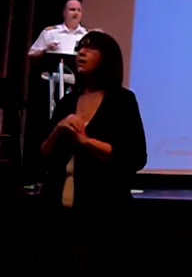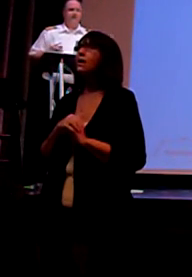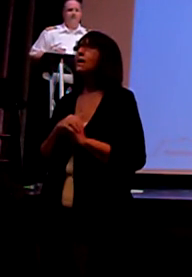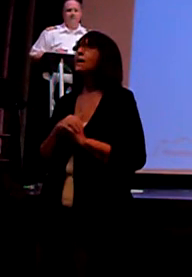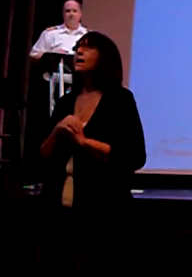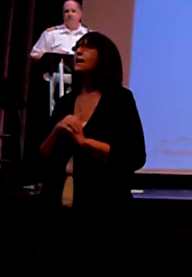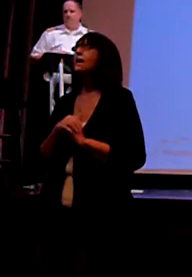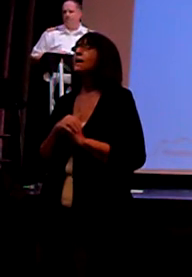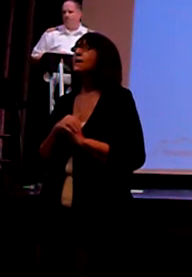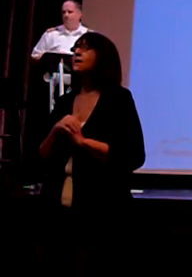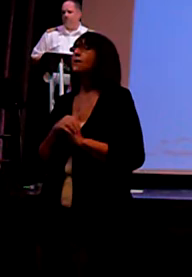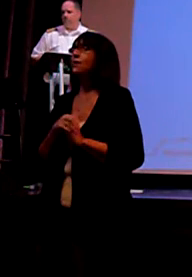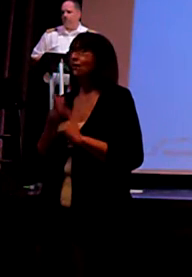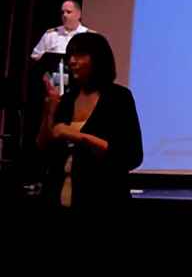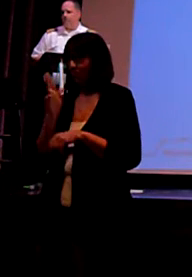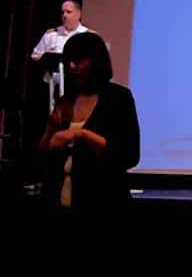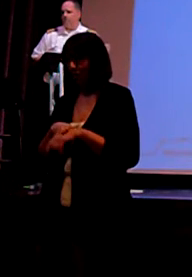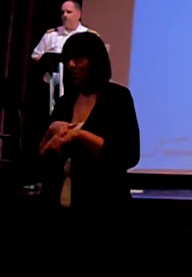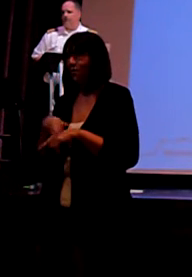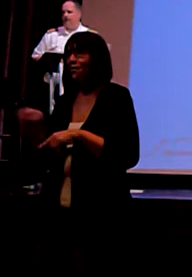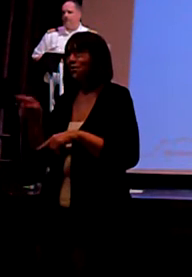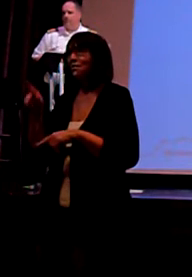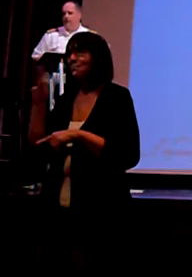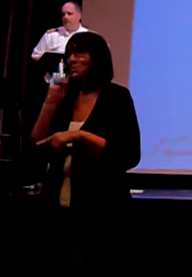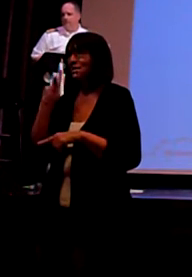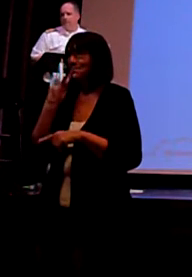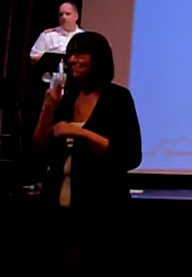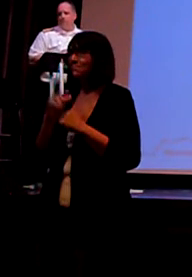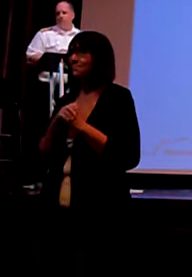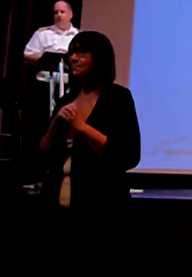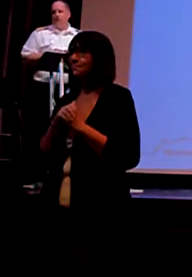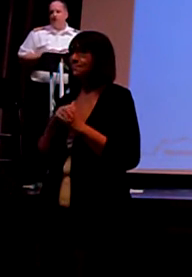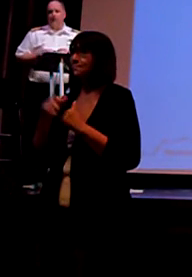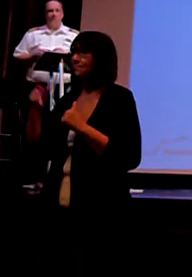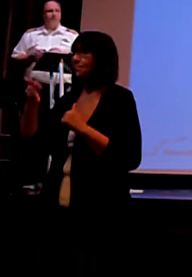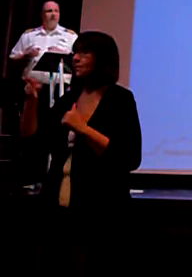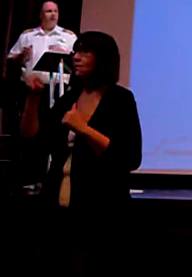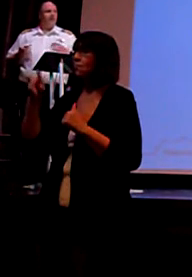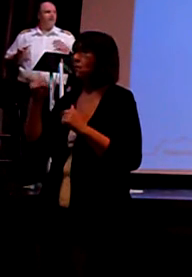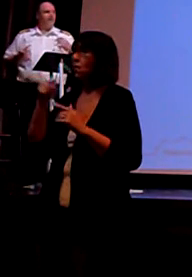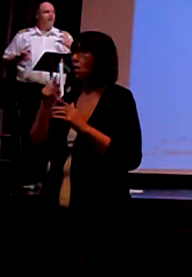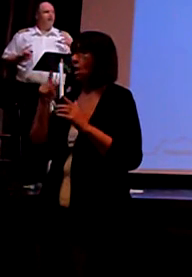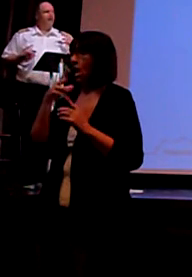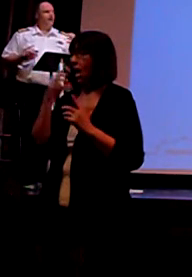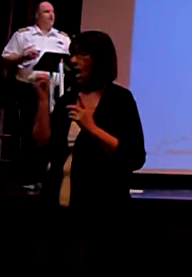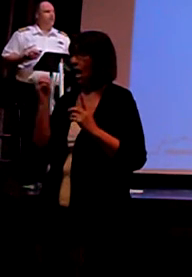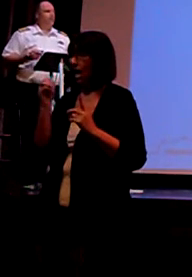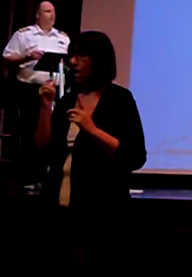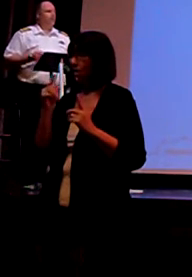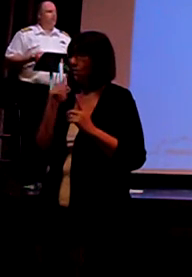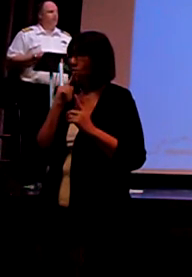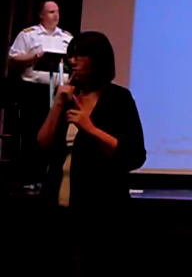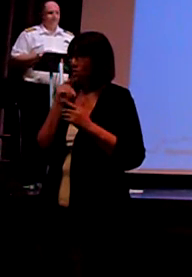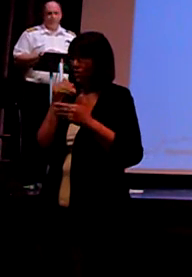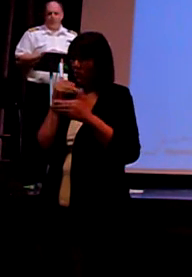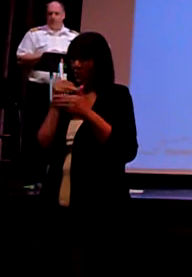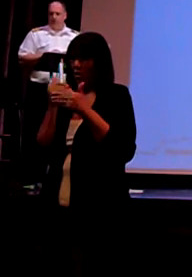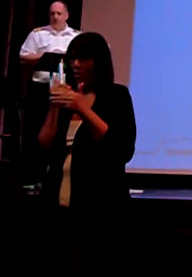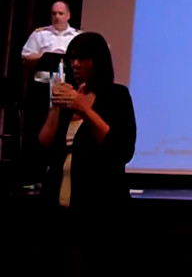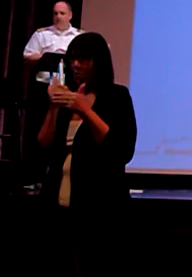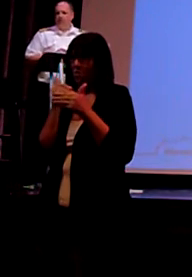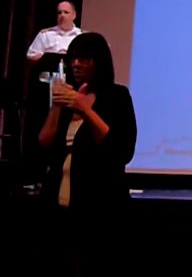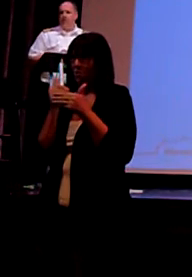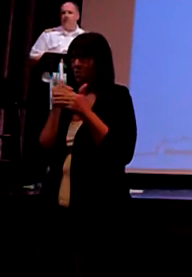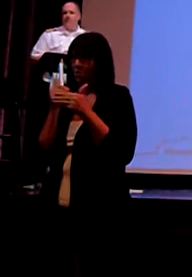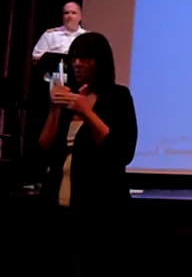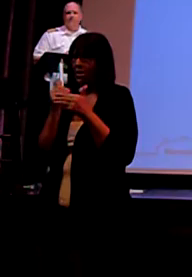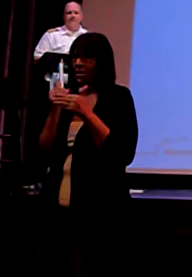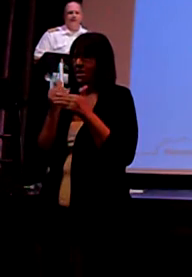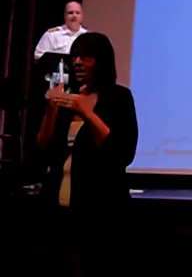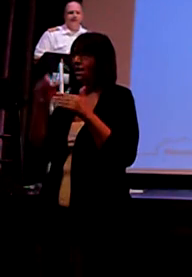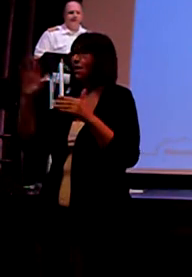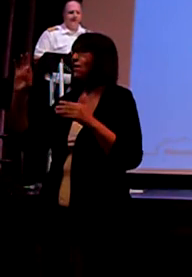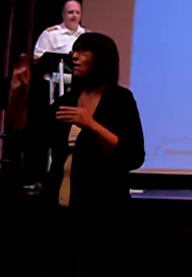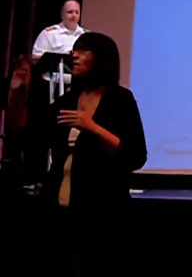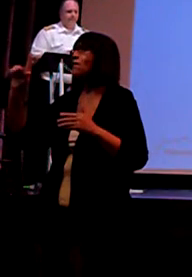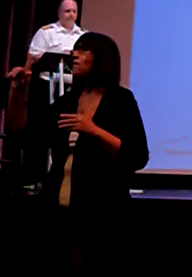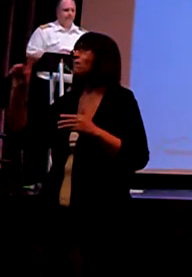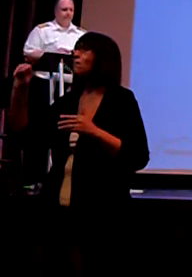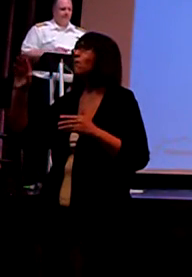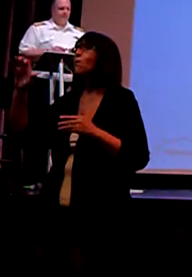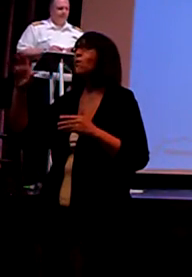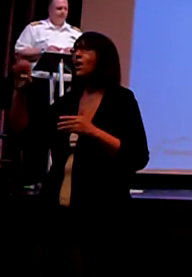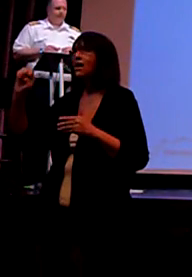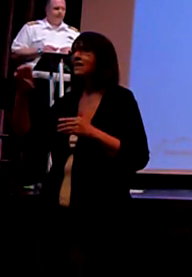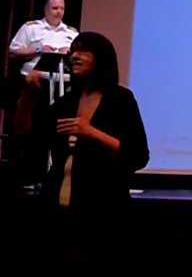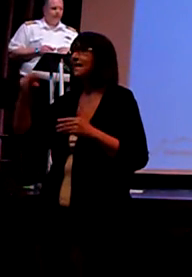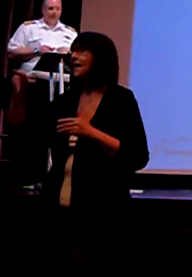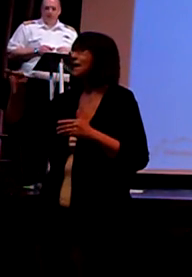Cinque, of course everybody knows about that, Porto Venere, and it is so close to Florence and